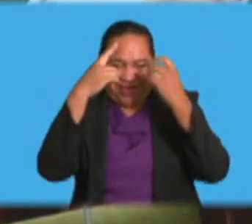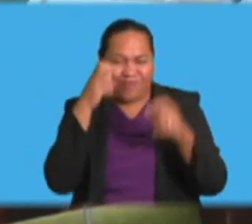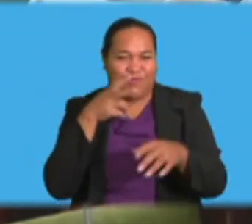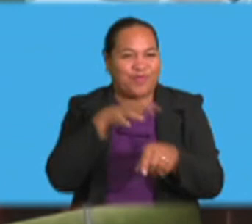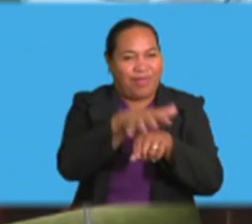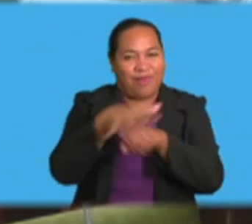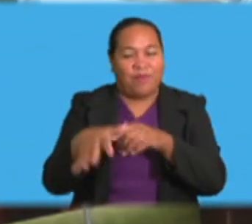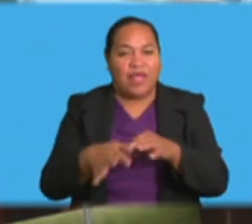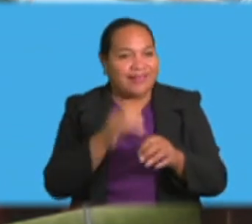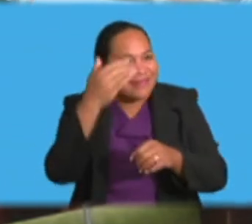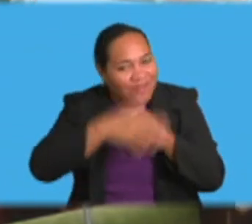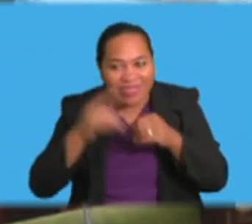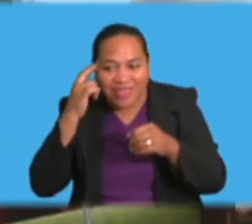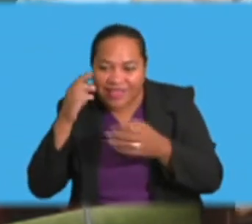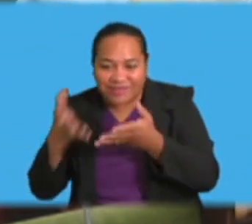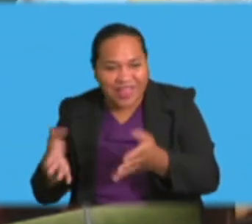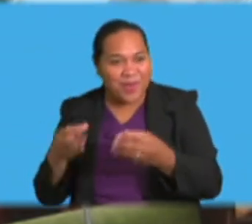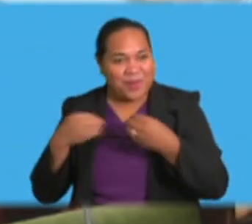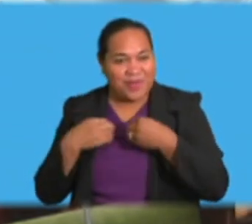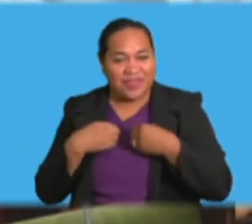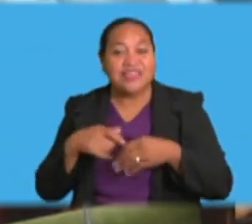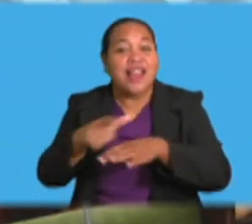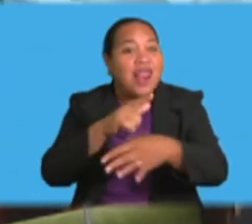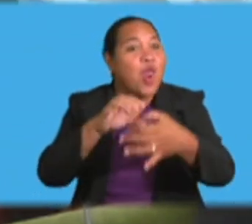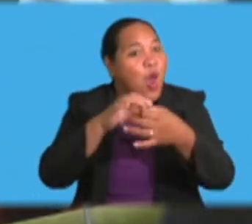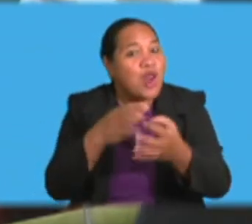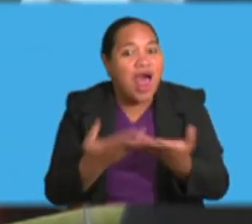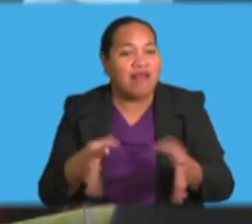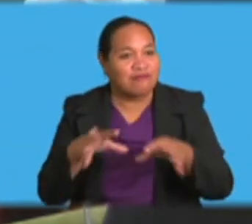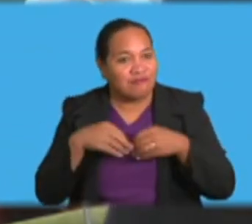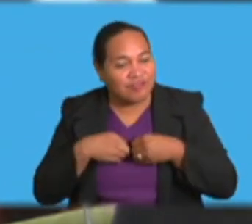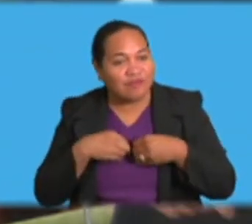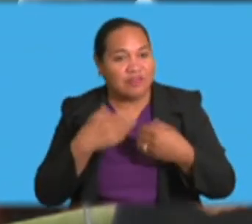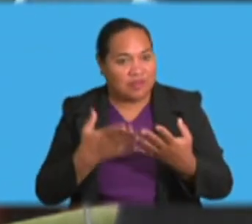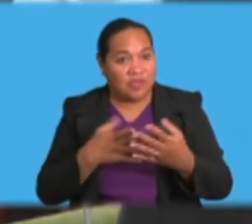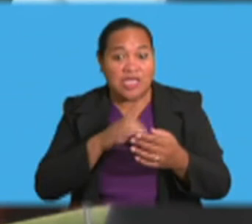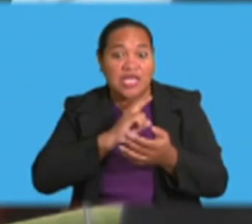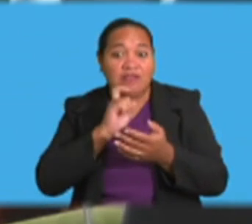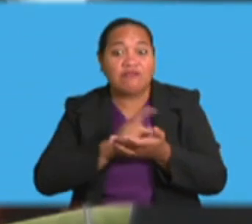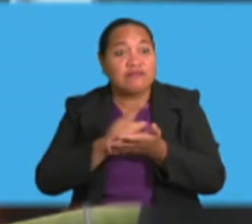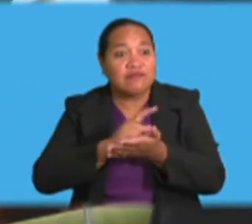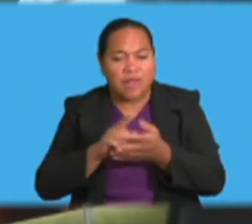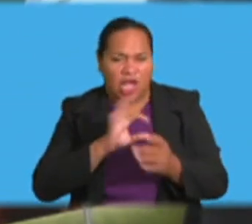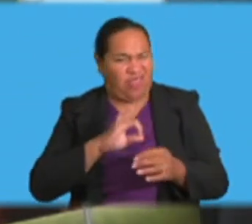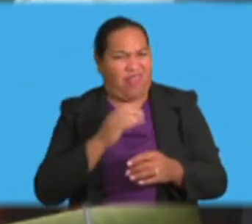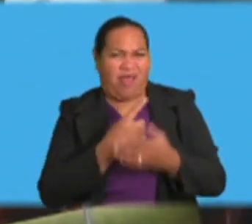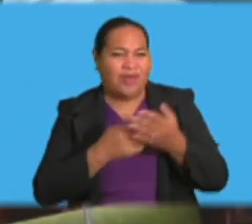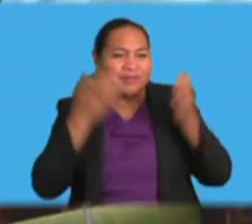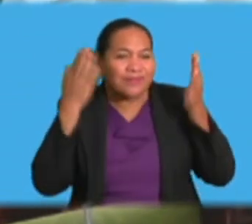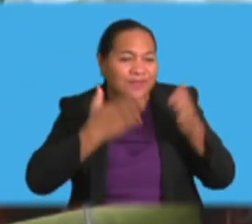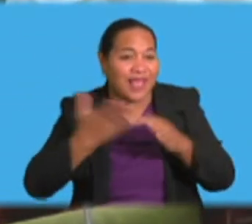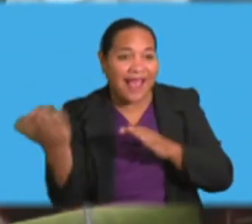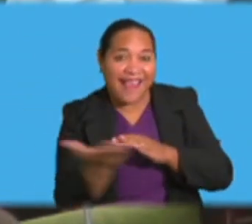about the business, not thinking about the returns the landowners will get if you run a successful business down the track. It's not about cutting the pine only, it's about